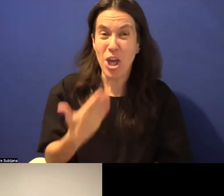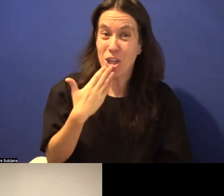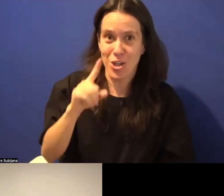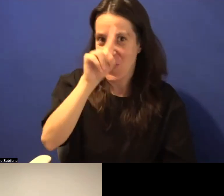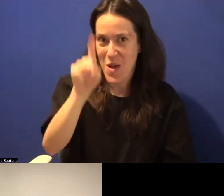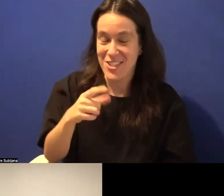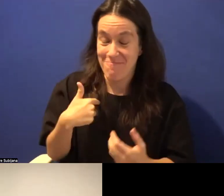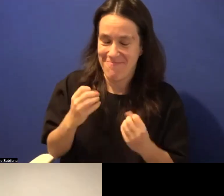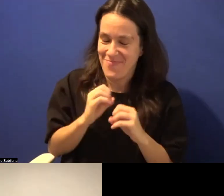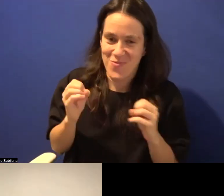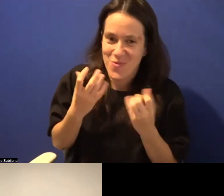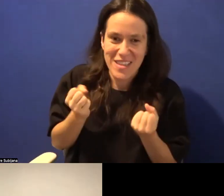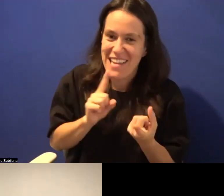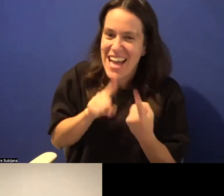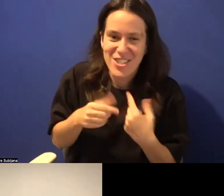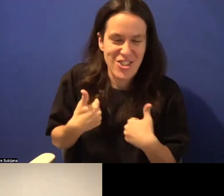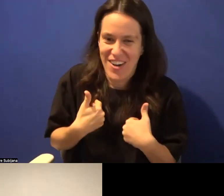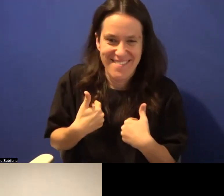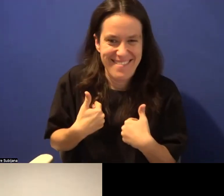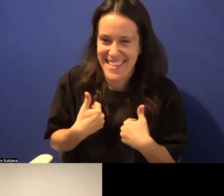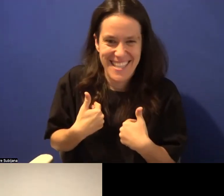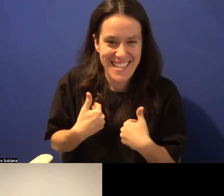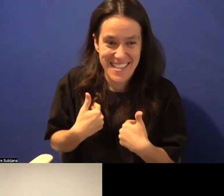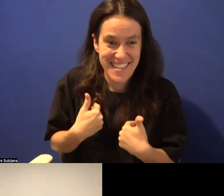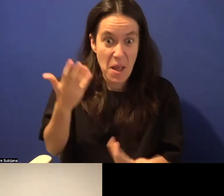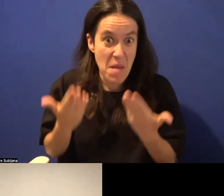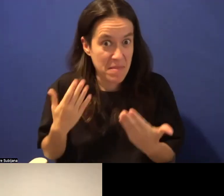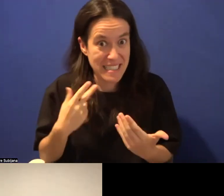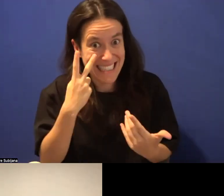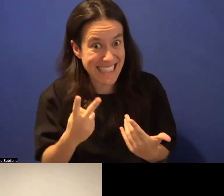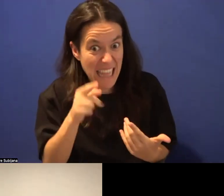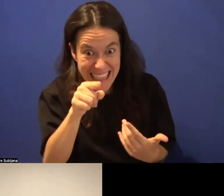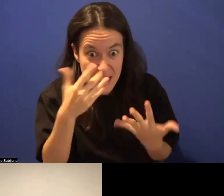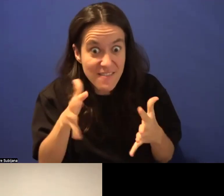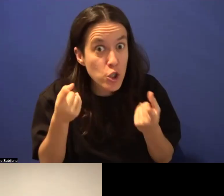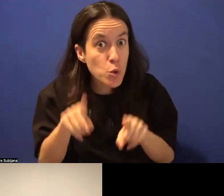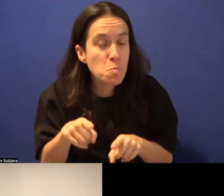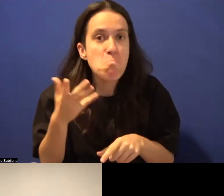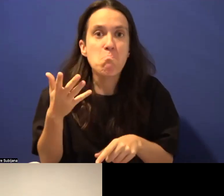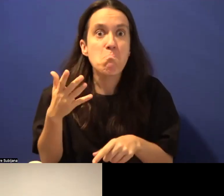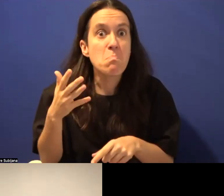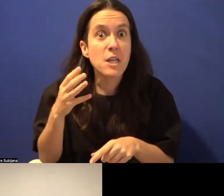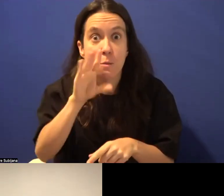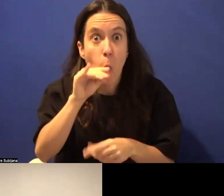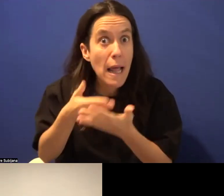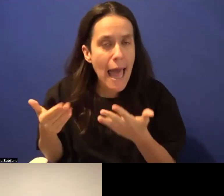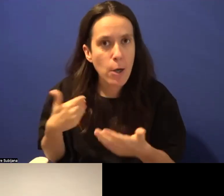things you could look. One thing you could look to see if anyone's done this in the spoken language world, if they have, for